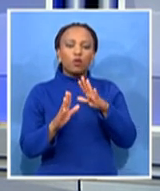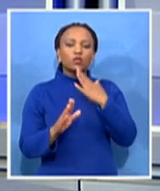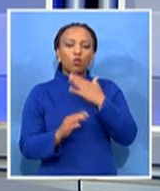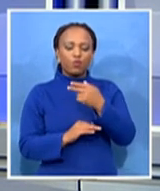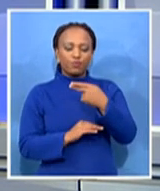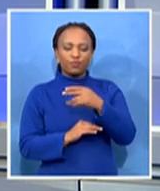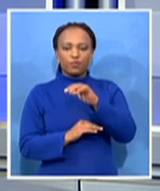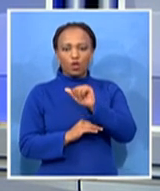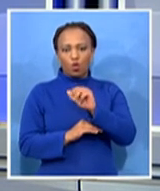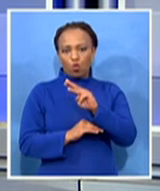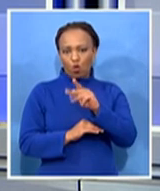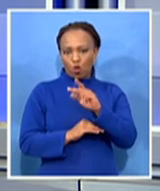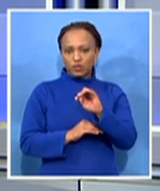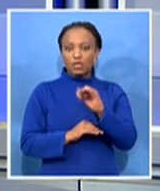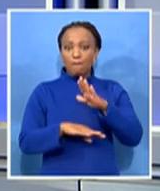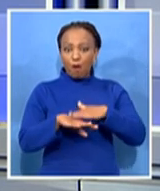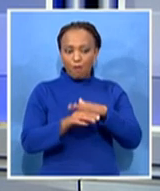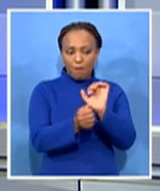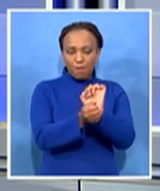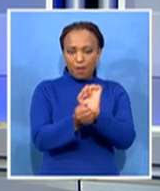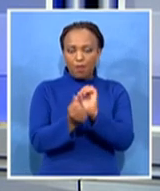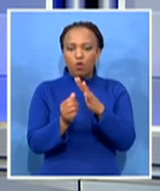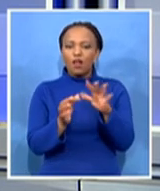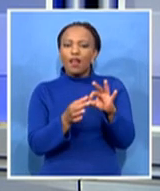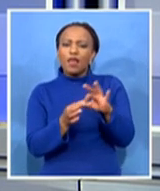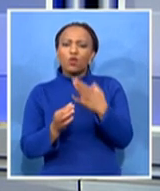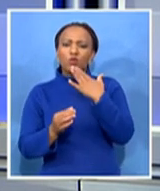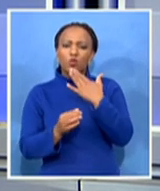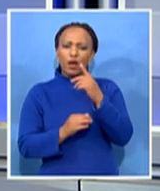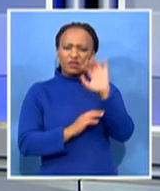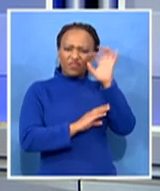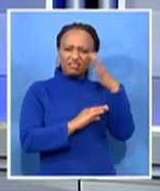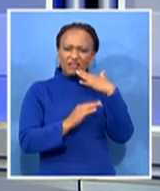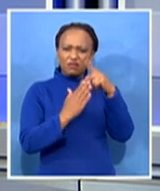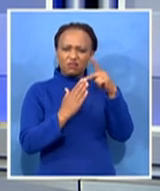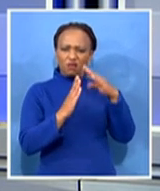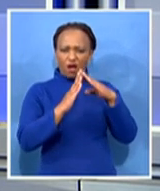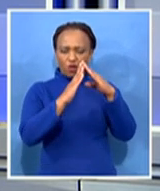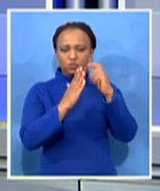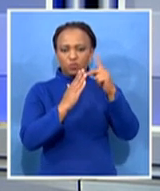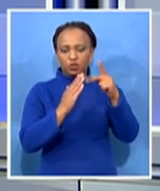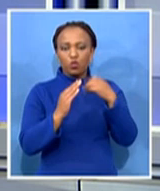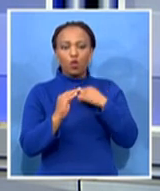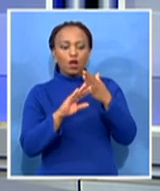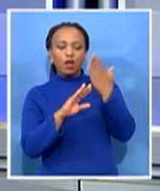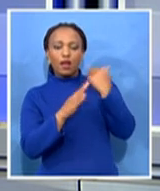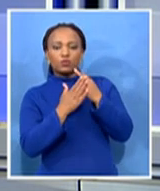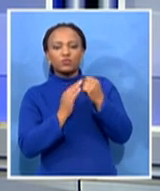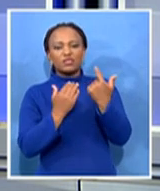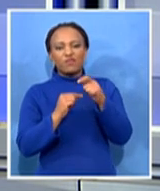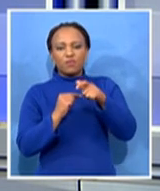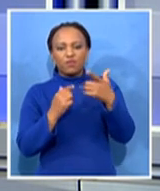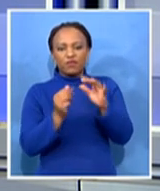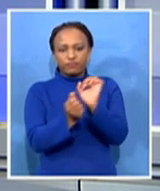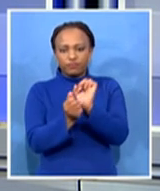State asbestos tender. It follows last week's arrests of 7 people linked to the more than 250 million rand audit. They appeared